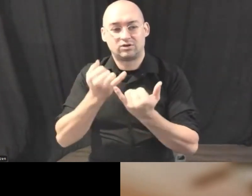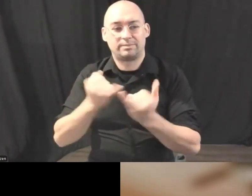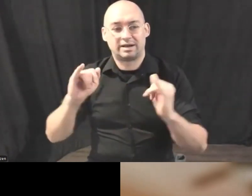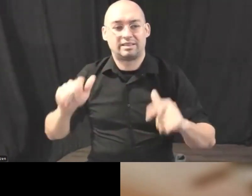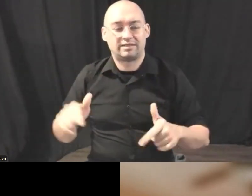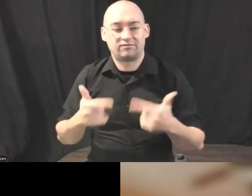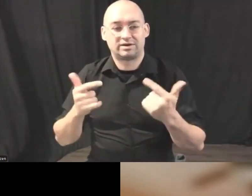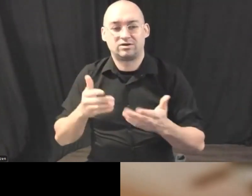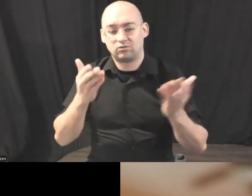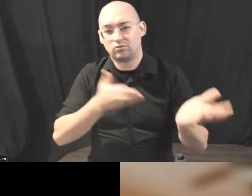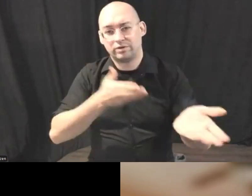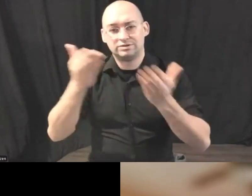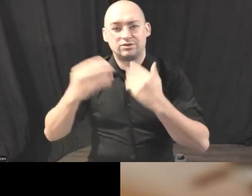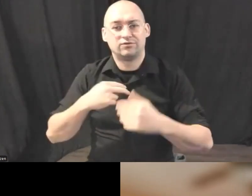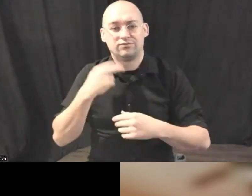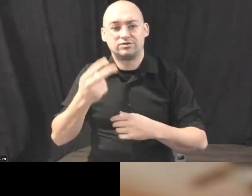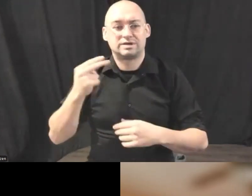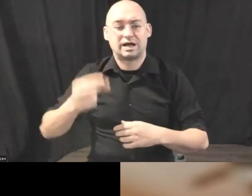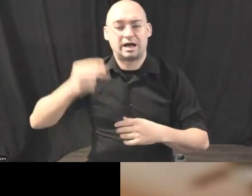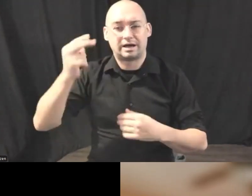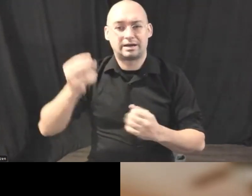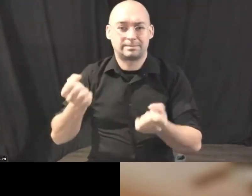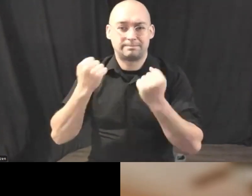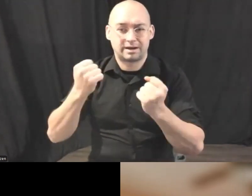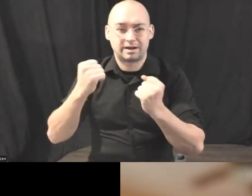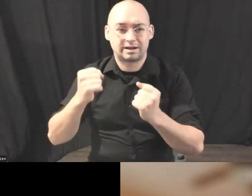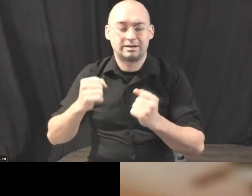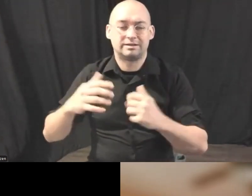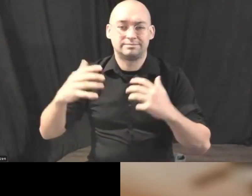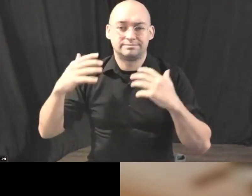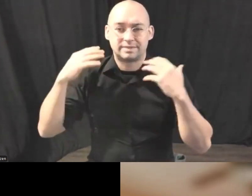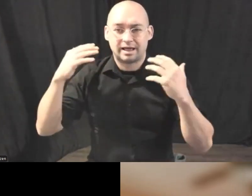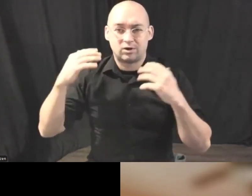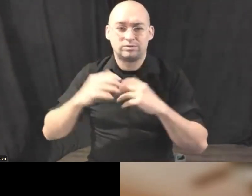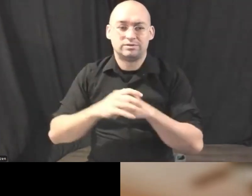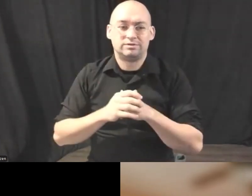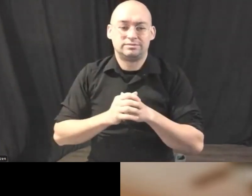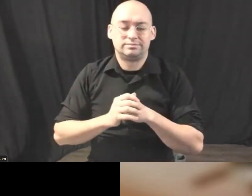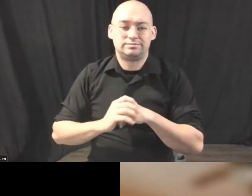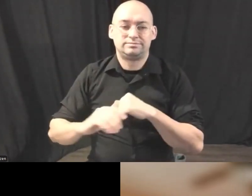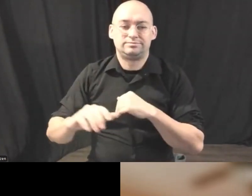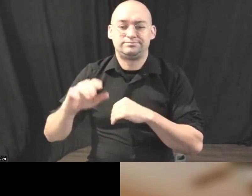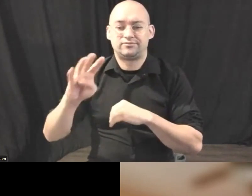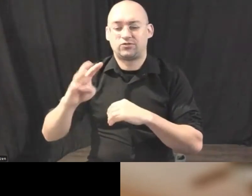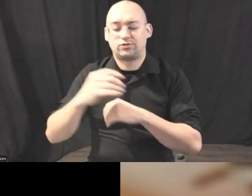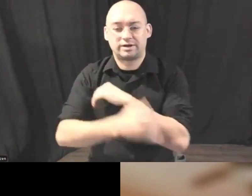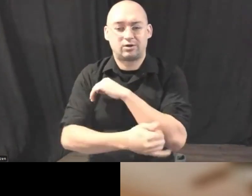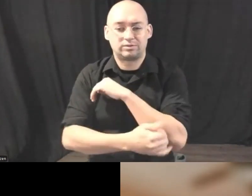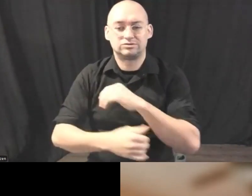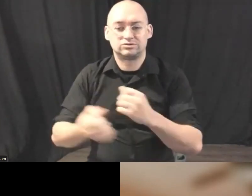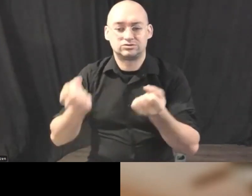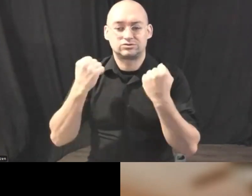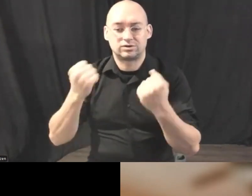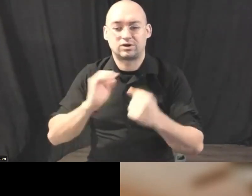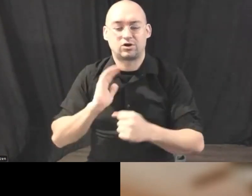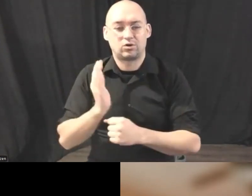voice high, mighty, loud. Our master plan for Aging Advisory Committee, 4 counties strong. We are ready